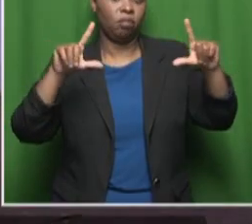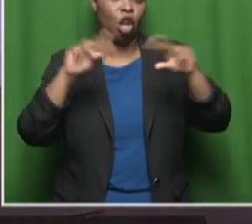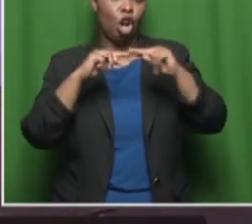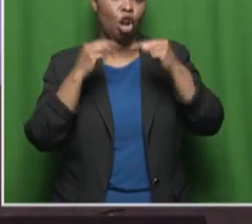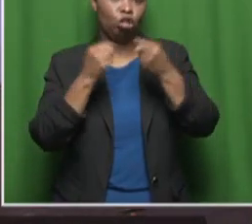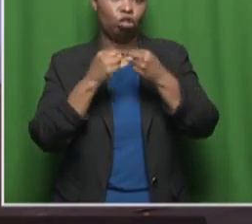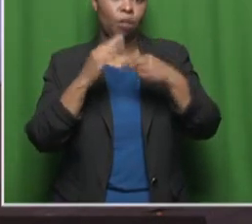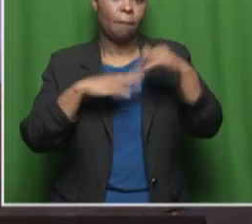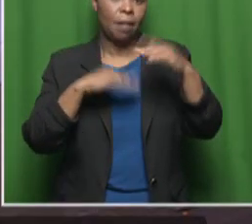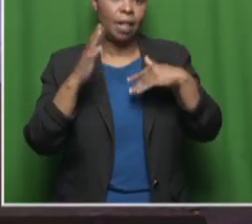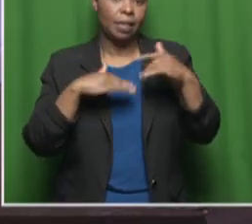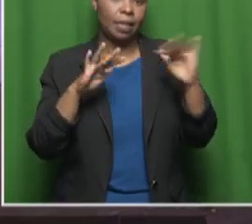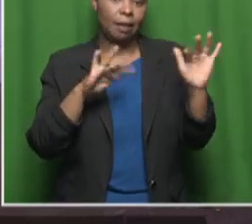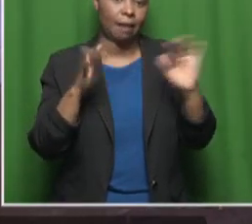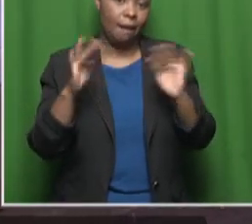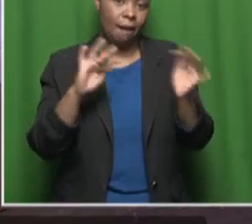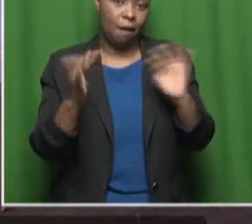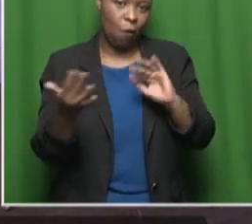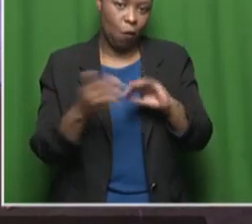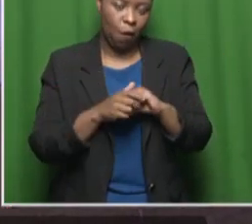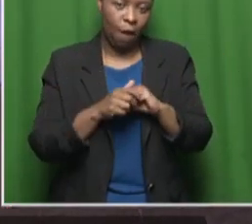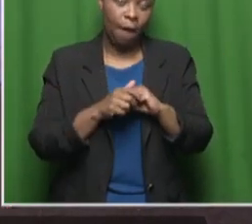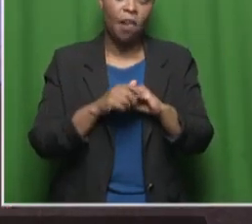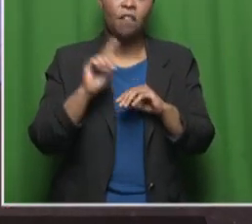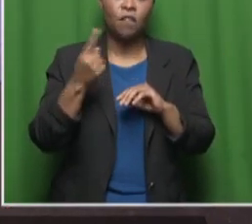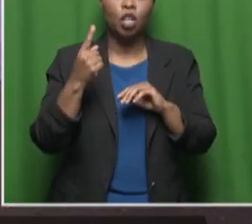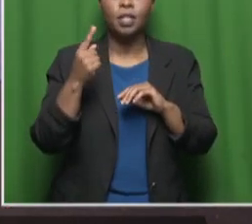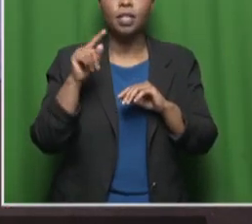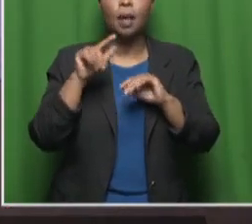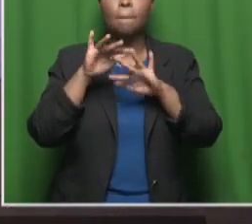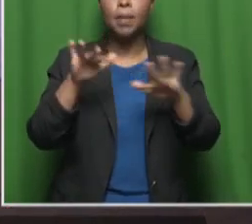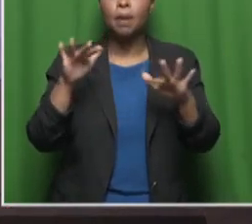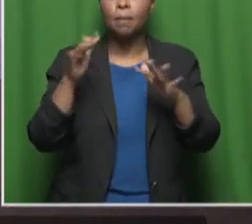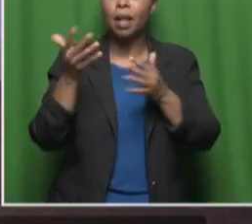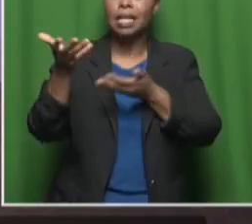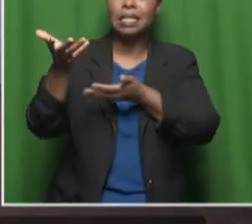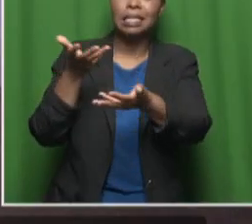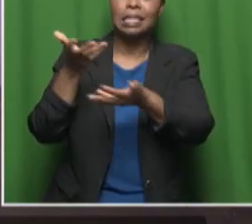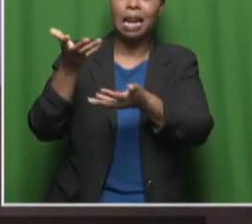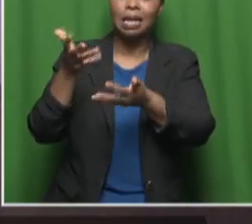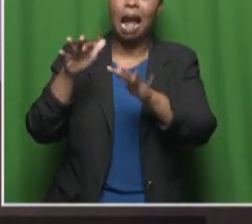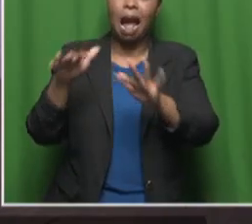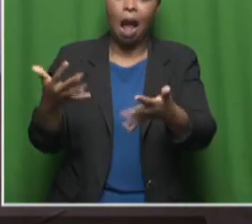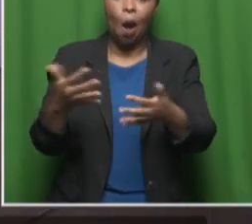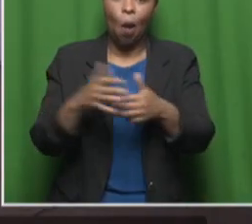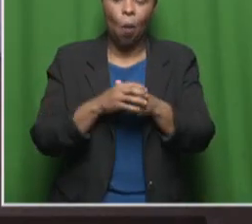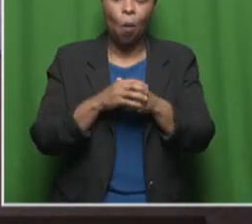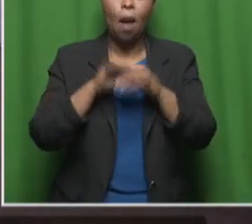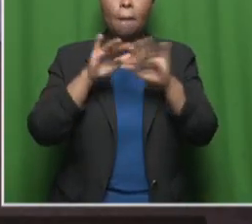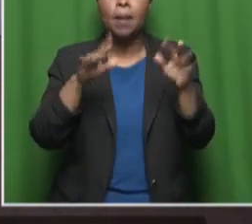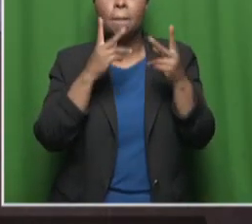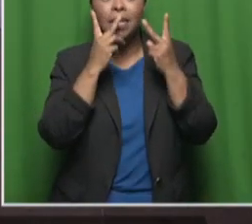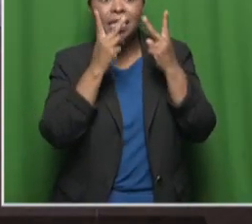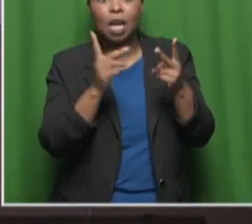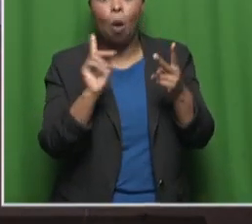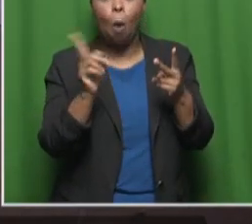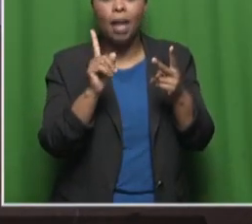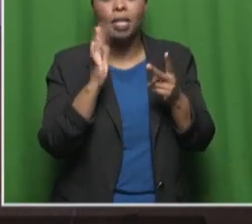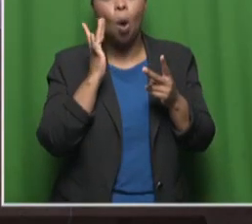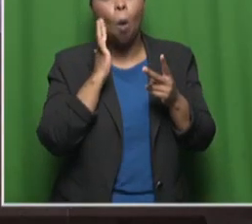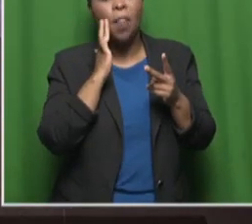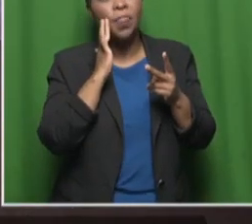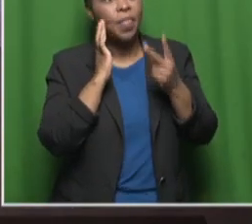building is about. How do people interact, the humanity of it, what people see when they engage a